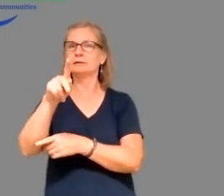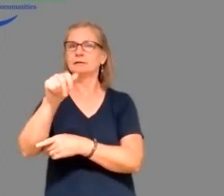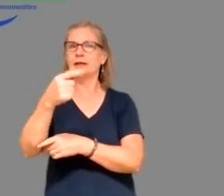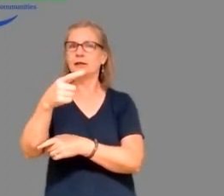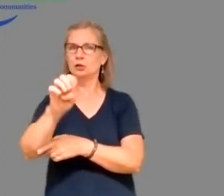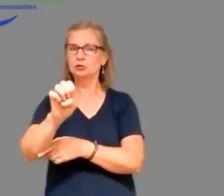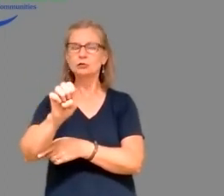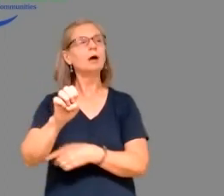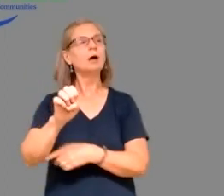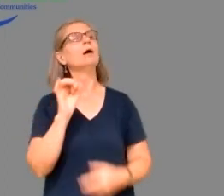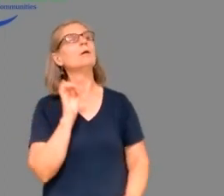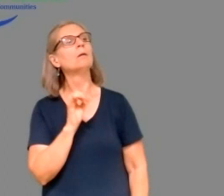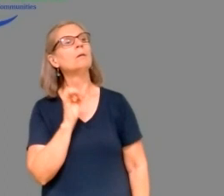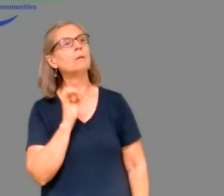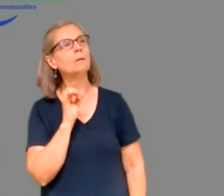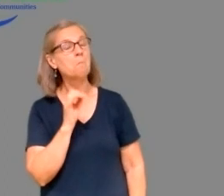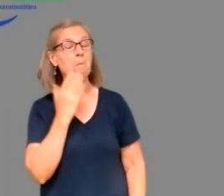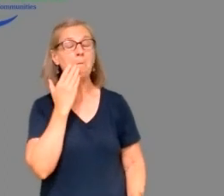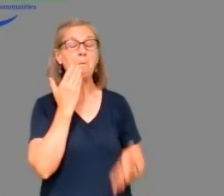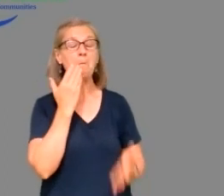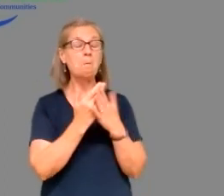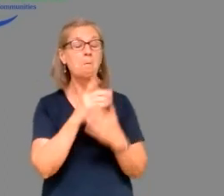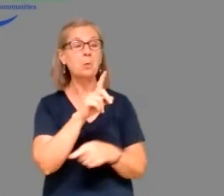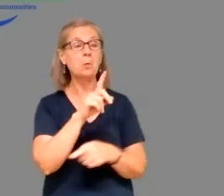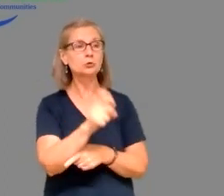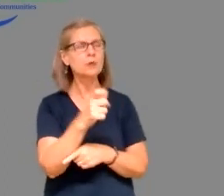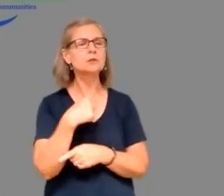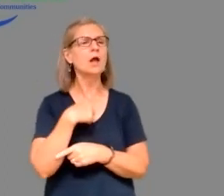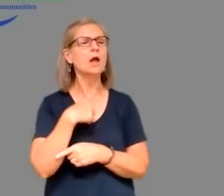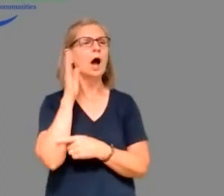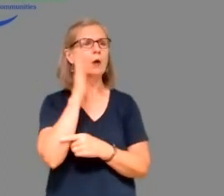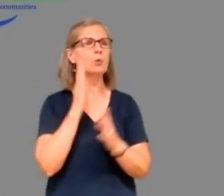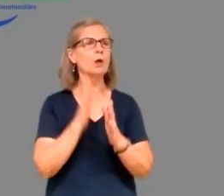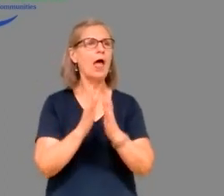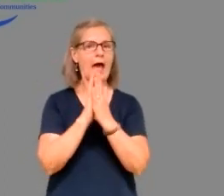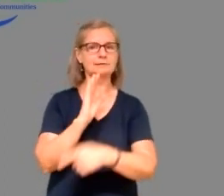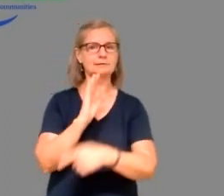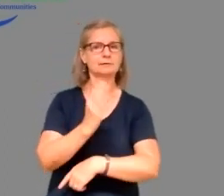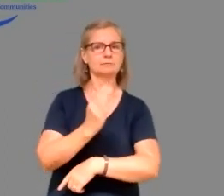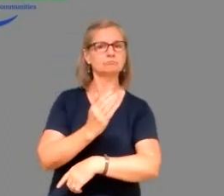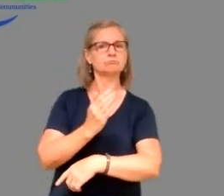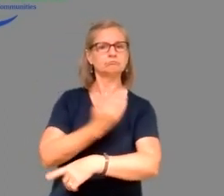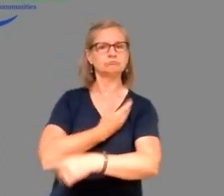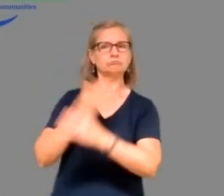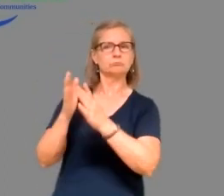Nell, tomorrow and see if he has an answer for that. If you would want to